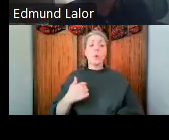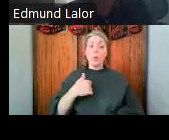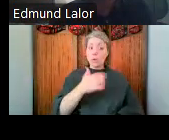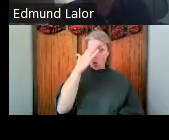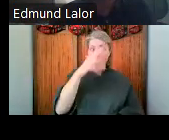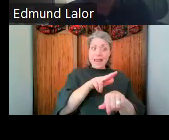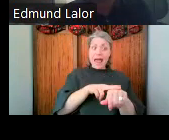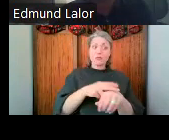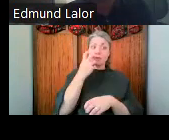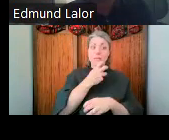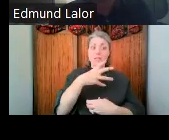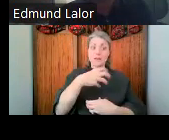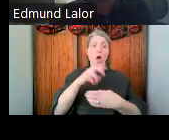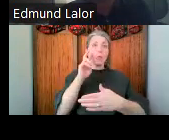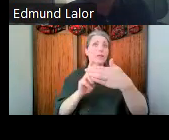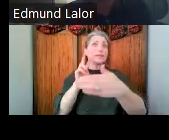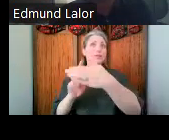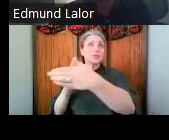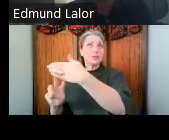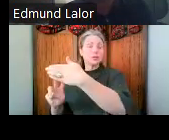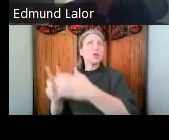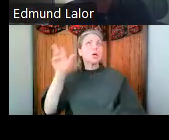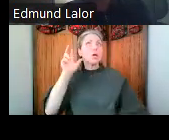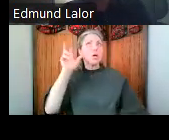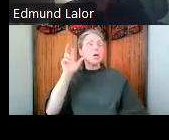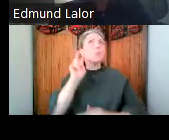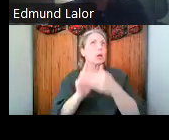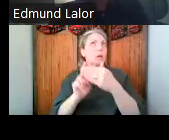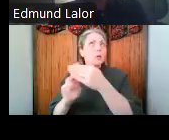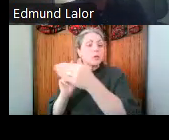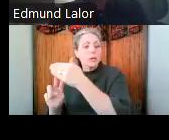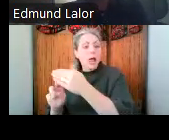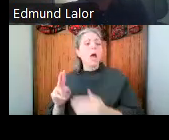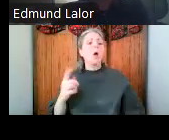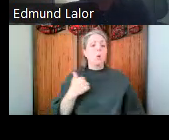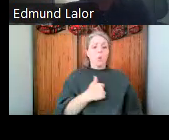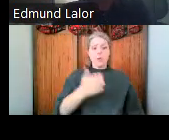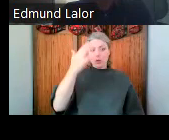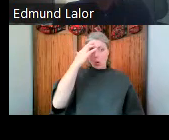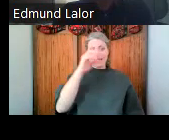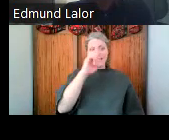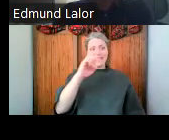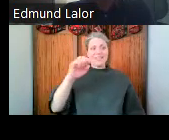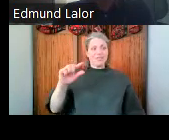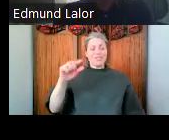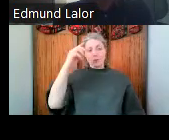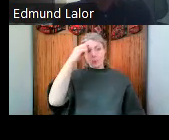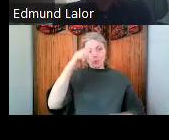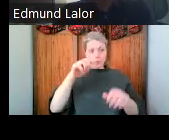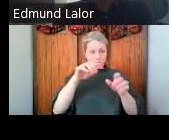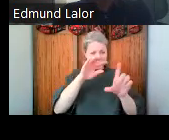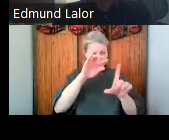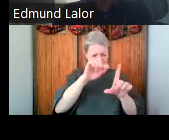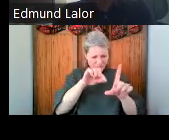it. We know that EEG tracks the acoustics of speech. And so the question was, does the predictability of words alter